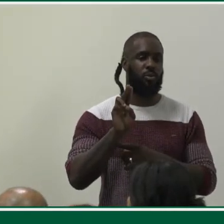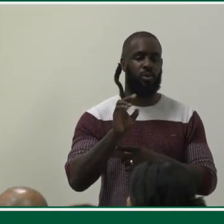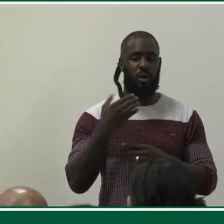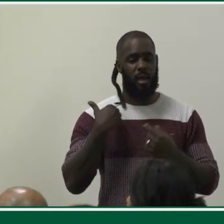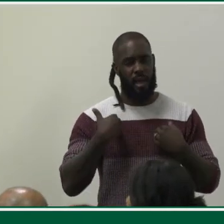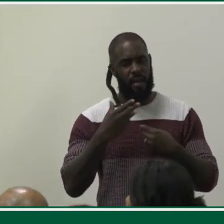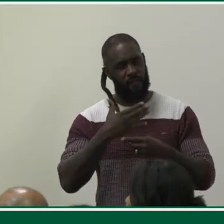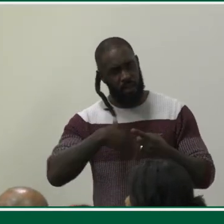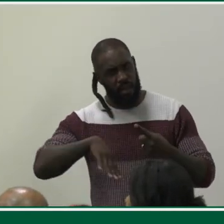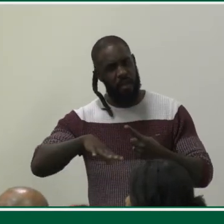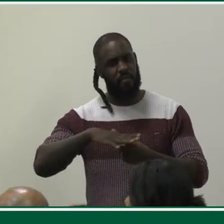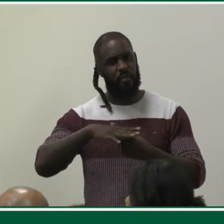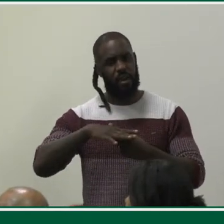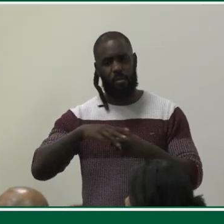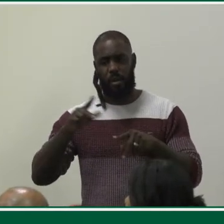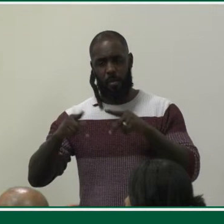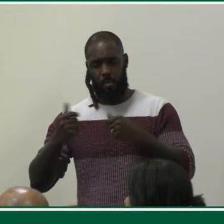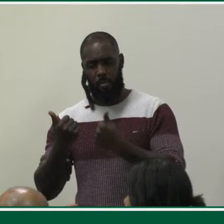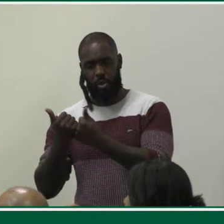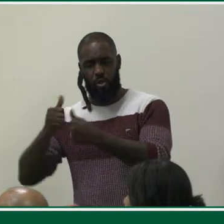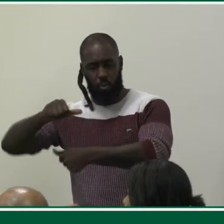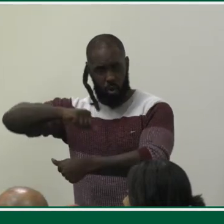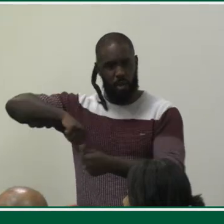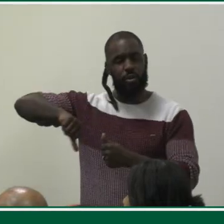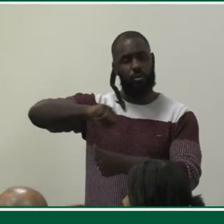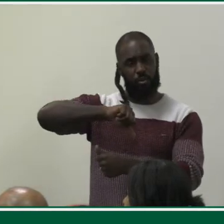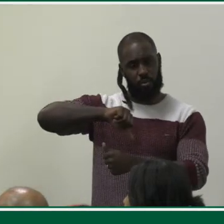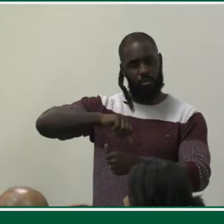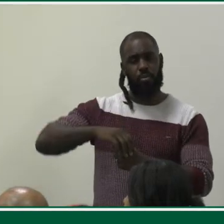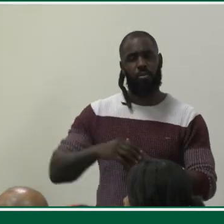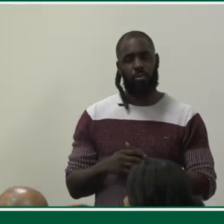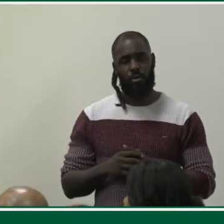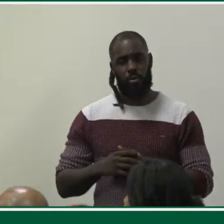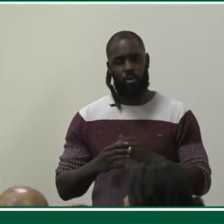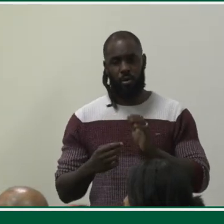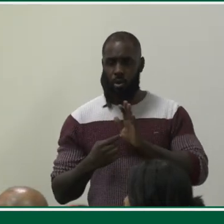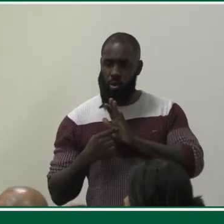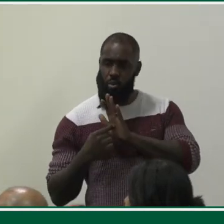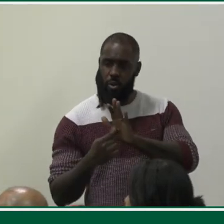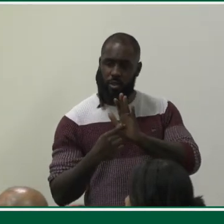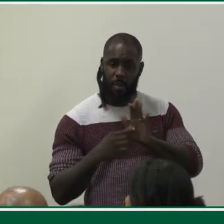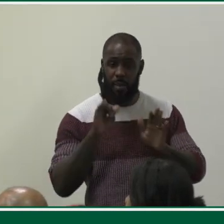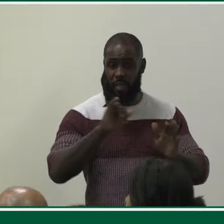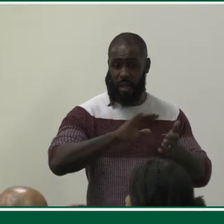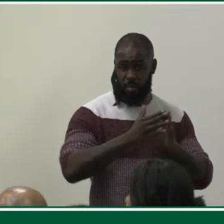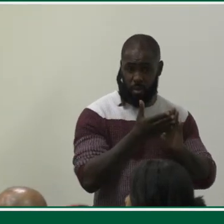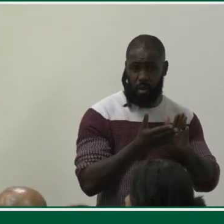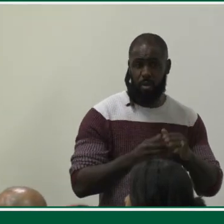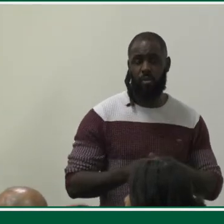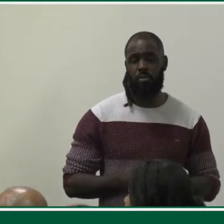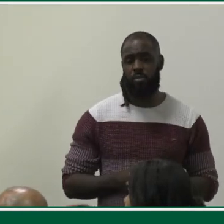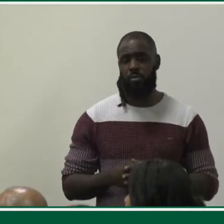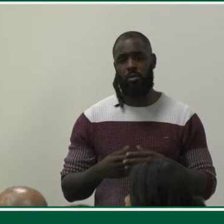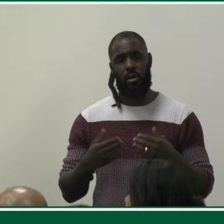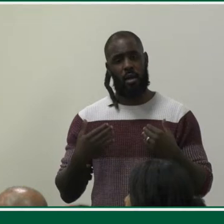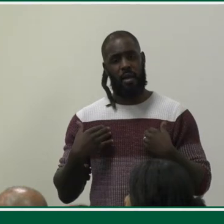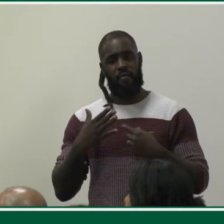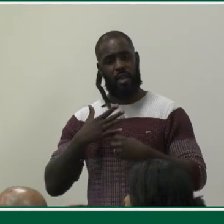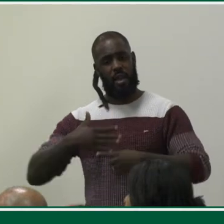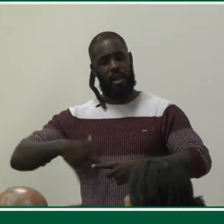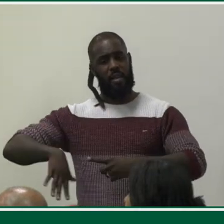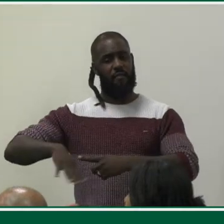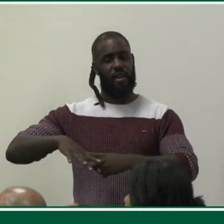have people who are supporting one another, who are also representative of that same community. Have that environment